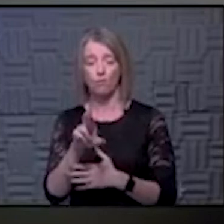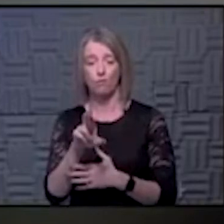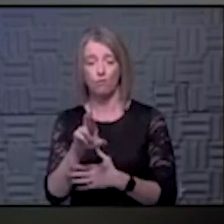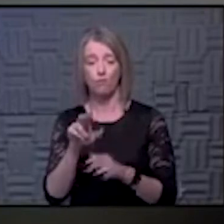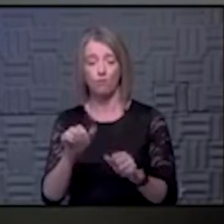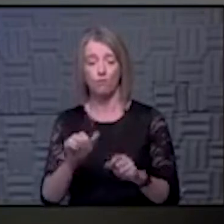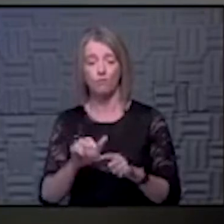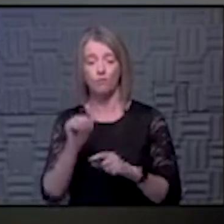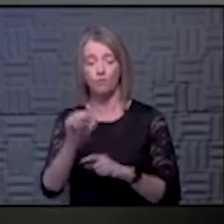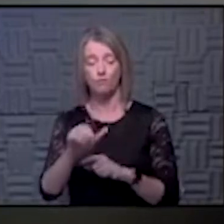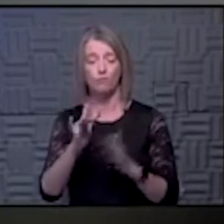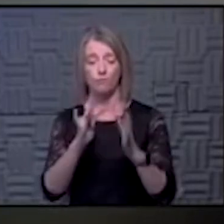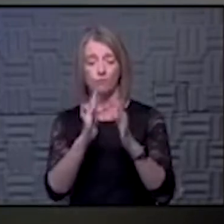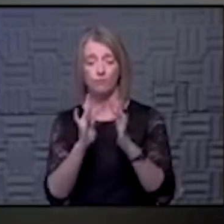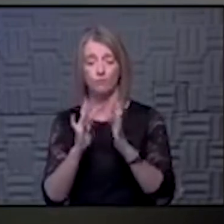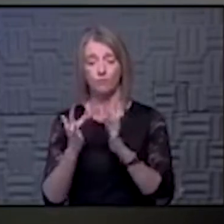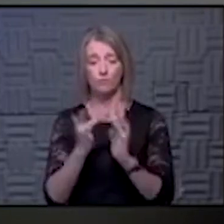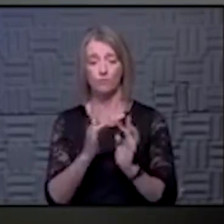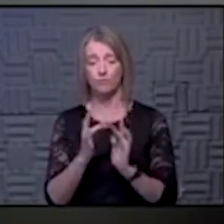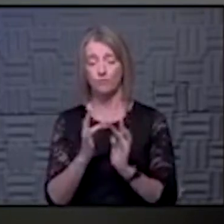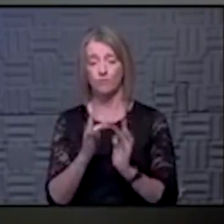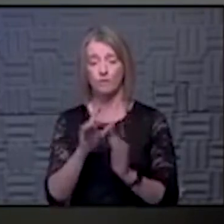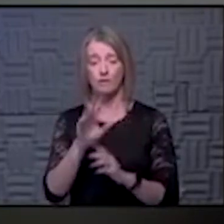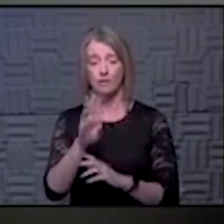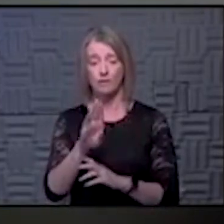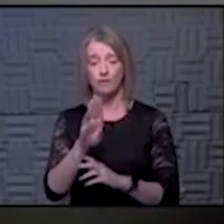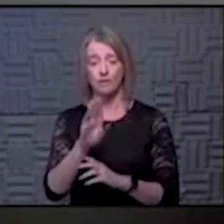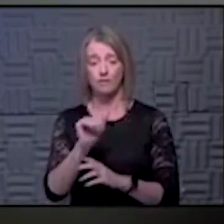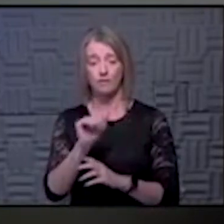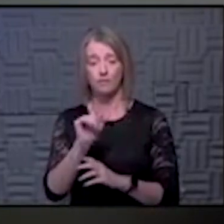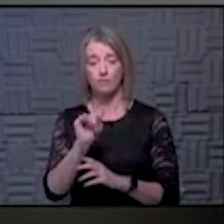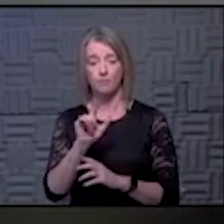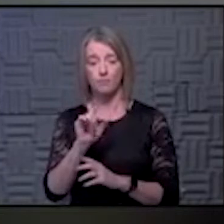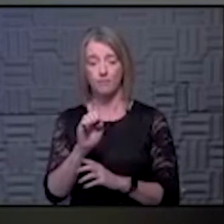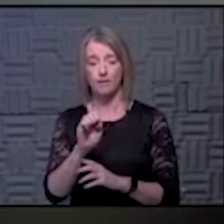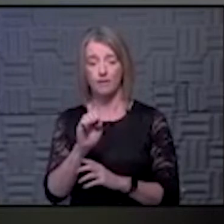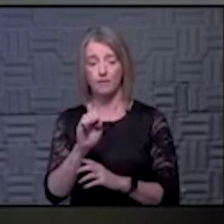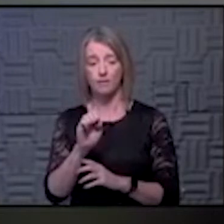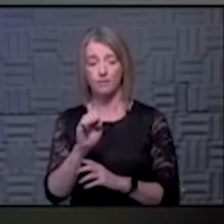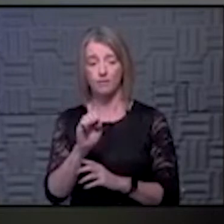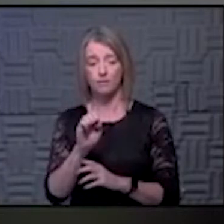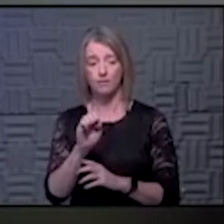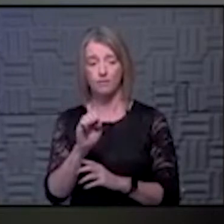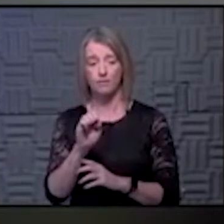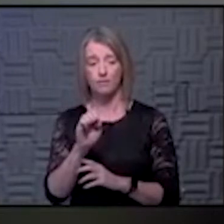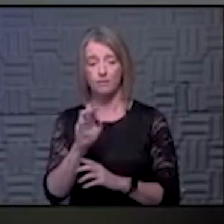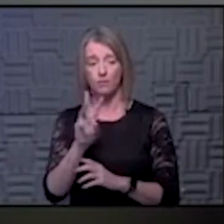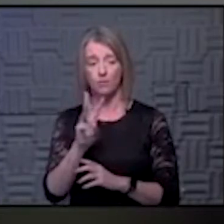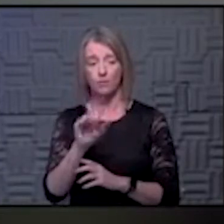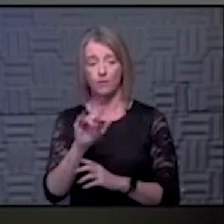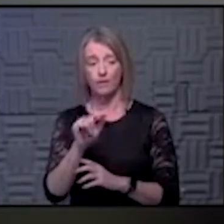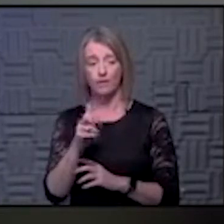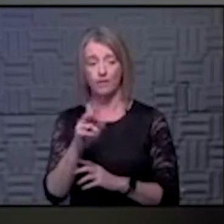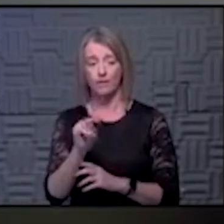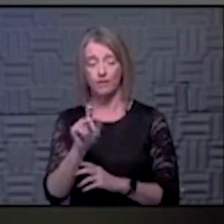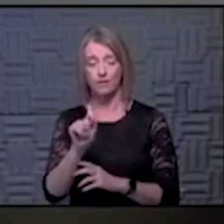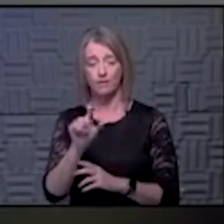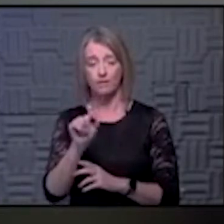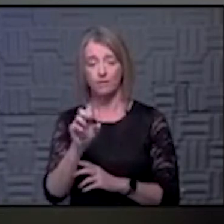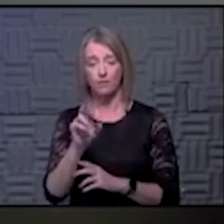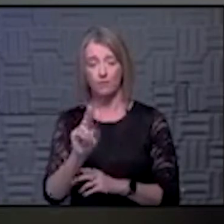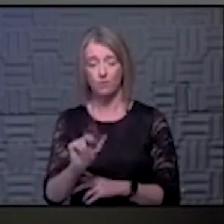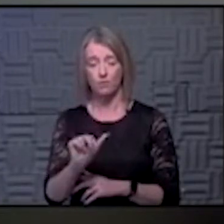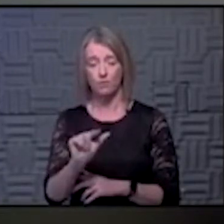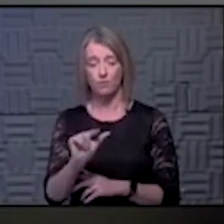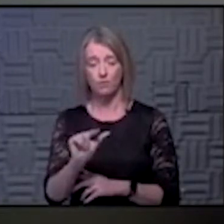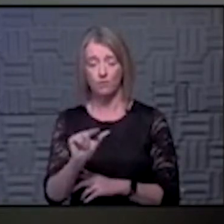go to our website, thebattlewithin.org, and they're able to sign up for Revenant Journey classes, which again are those free 5-day classes held here in